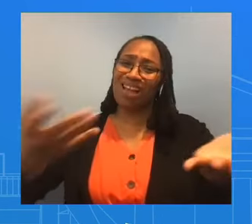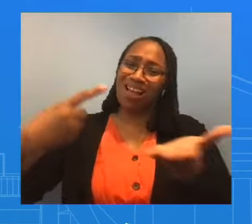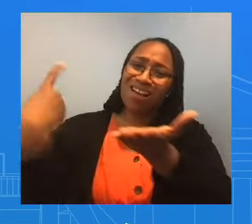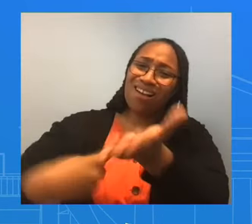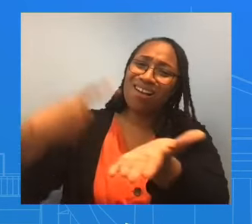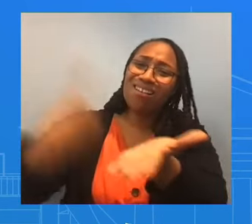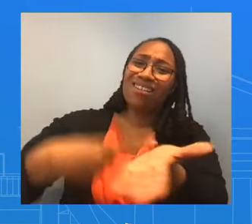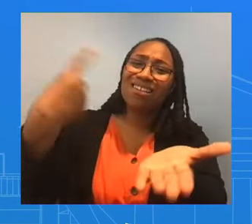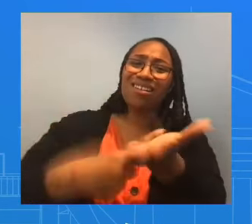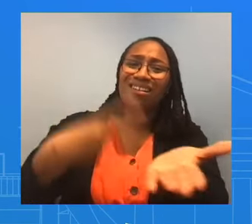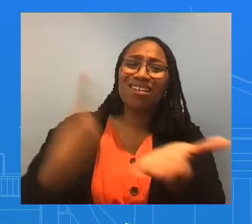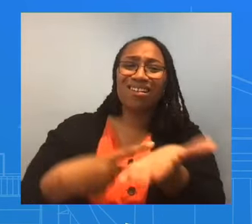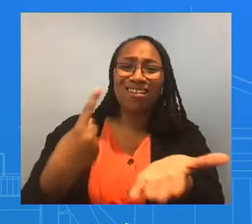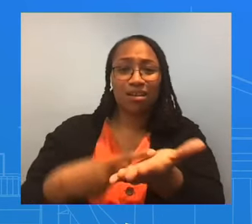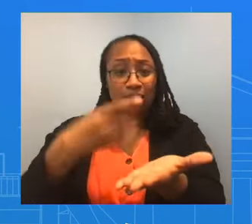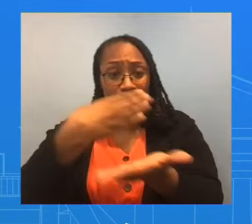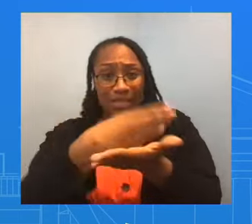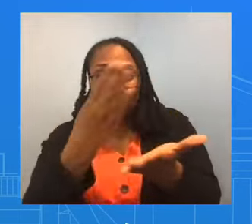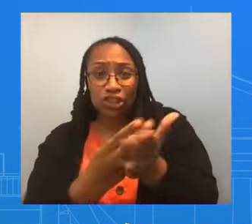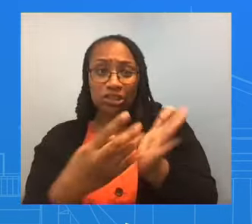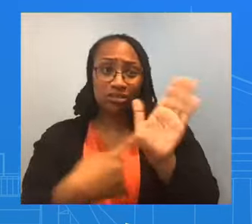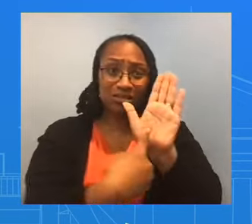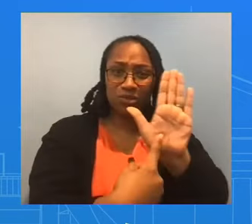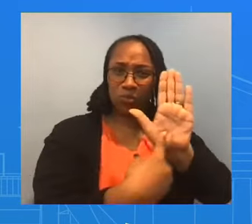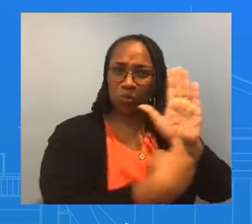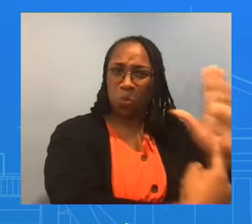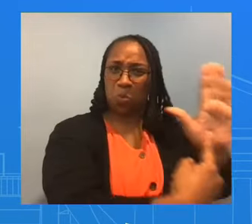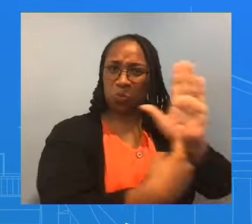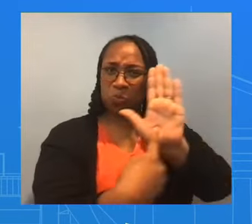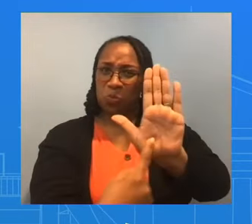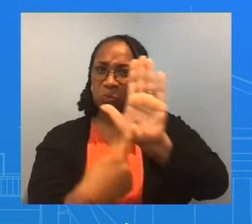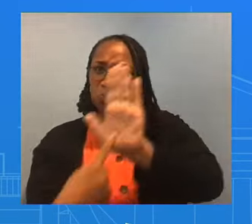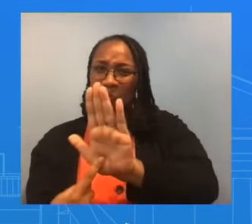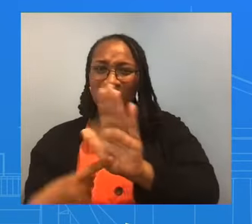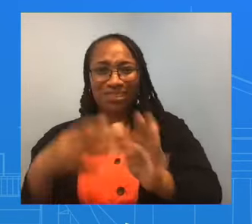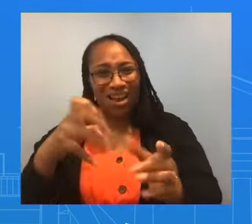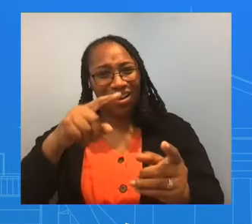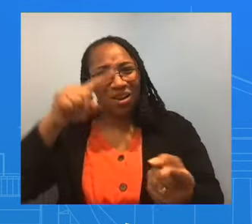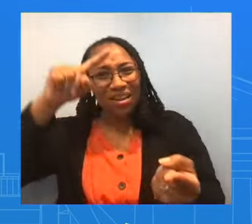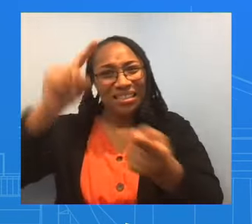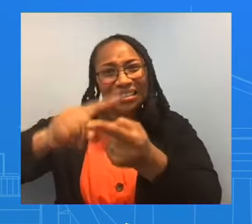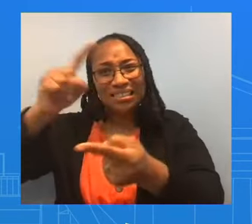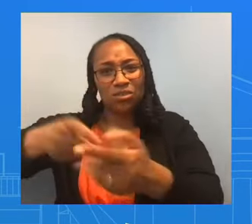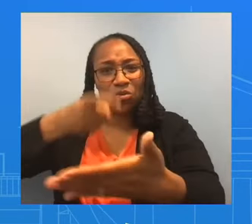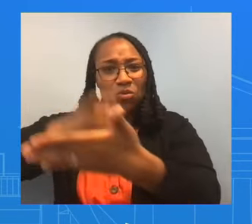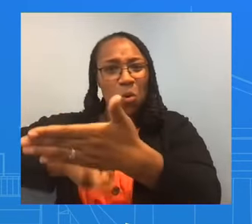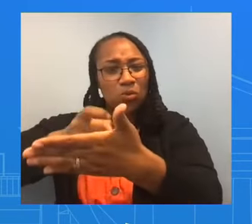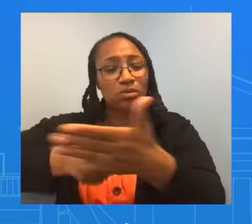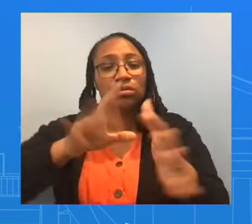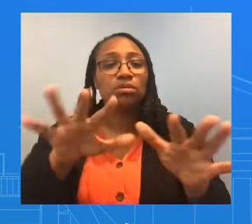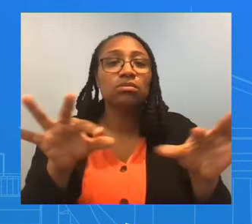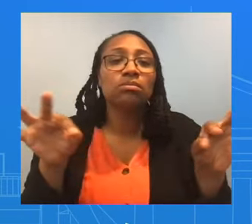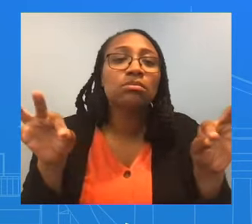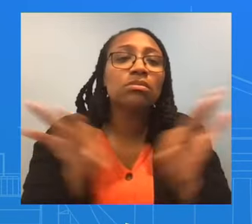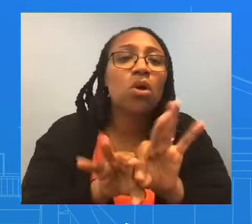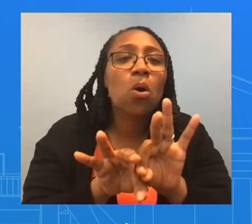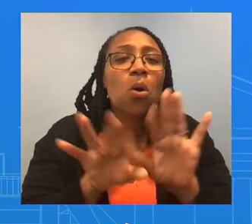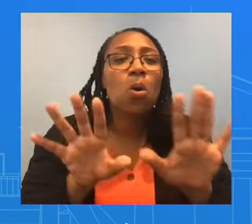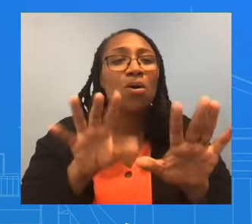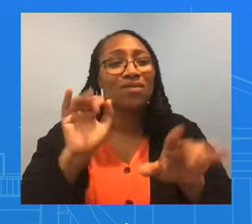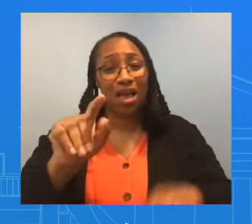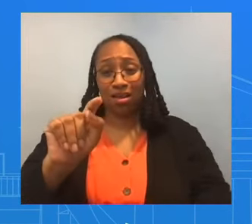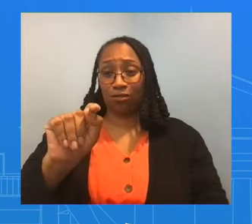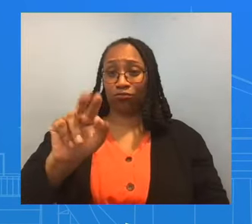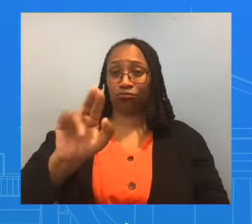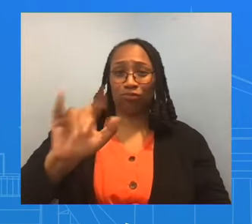The budget agreement that we just signed, does that by $1 trillion, and that was in a bipartisan way. So let's continue to have those types of conversation on how